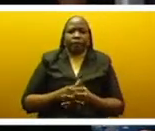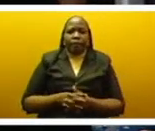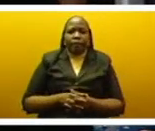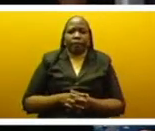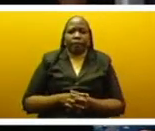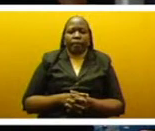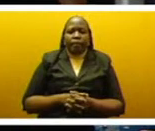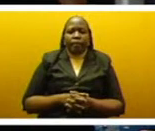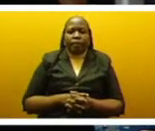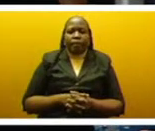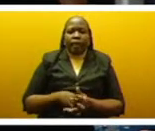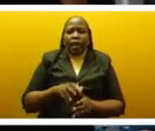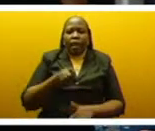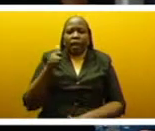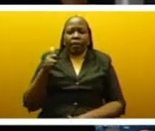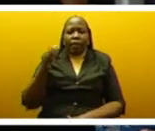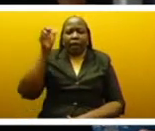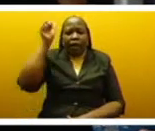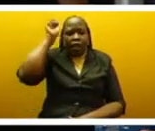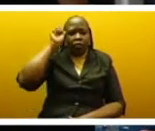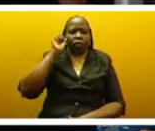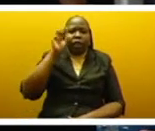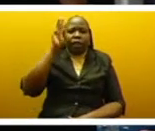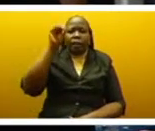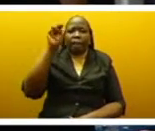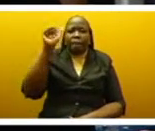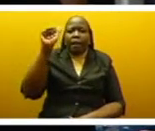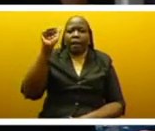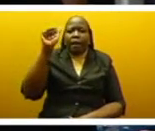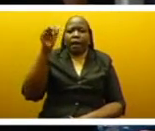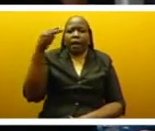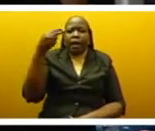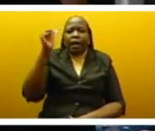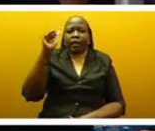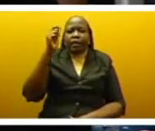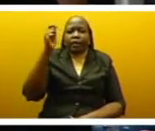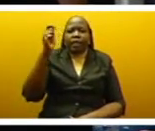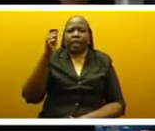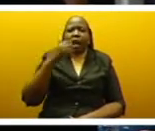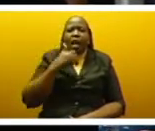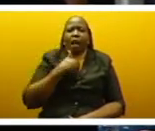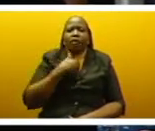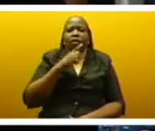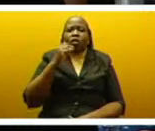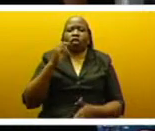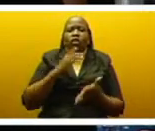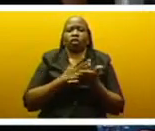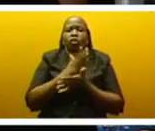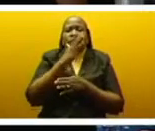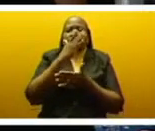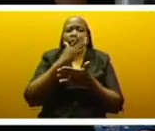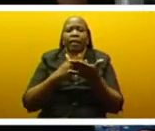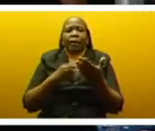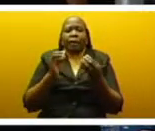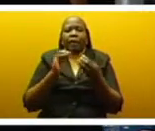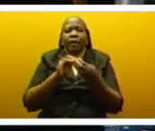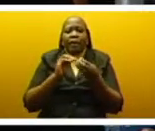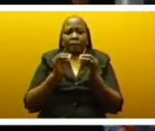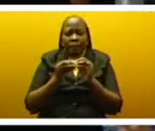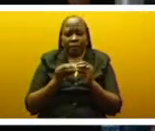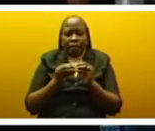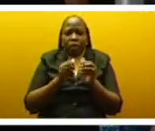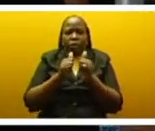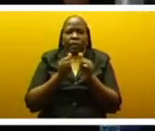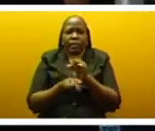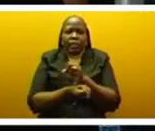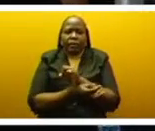my learned friend, Mr. Mahat, has taken you through some numbers. And as I've demonstrated, and as was demonstrated